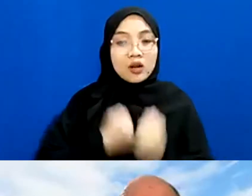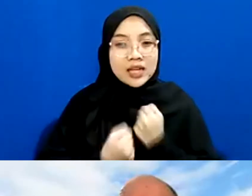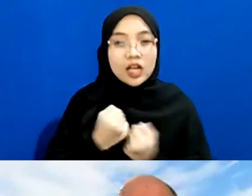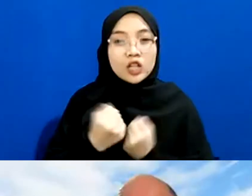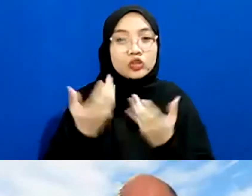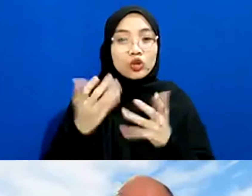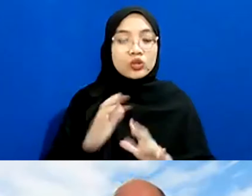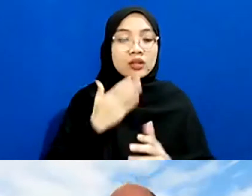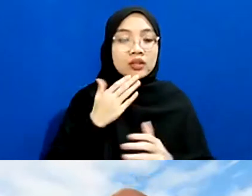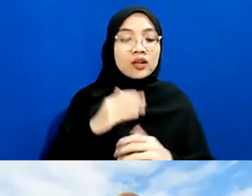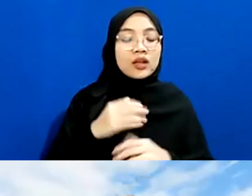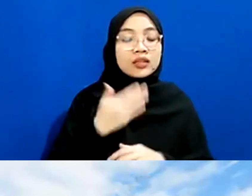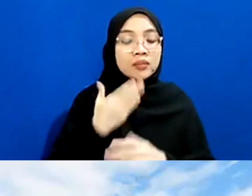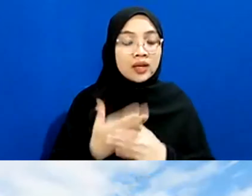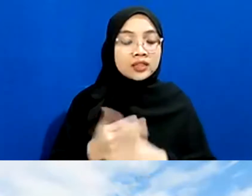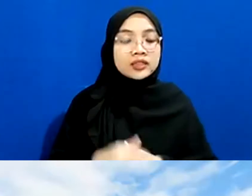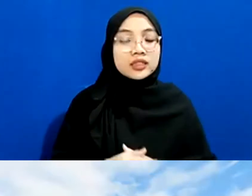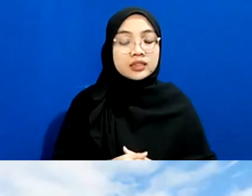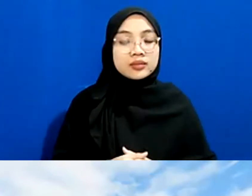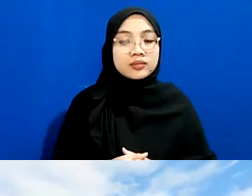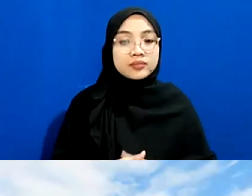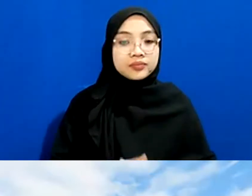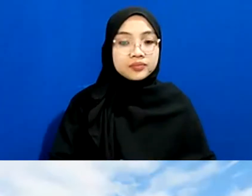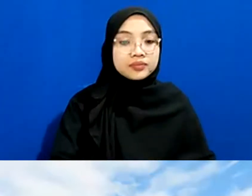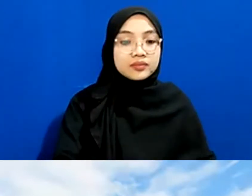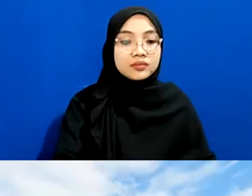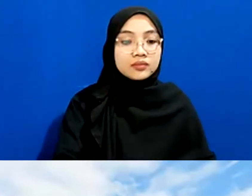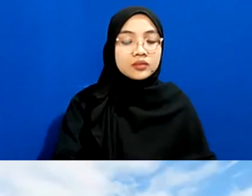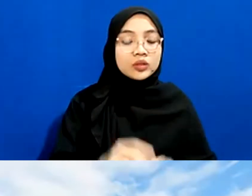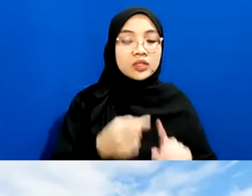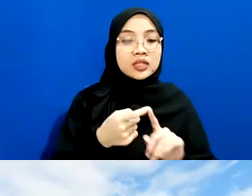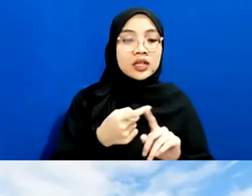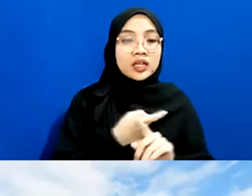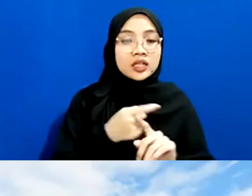And then we know that there is a unit at the Gajah Mada University,